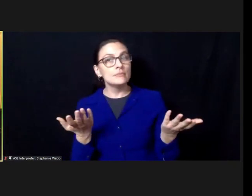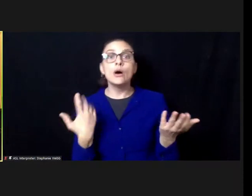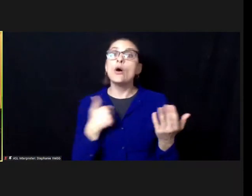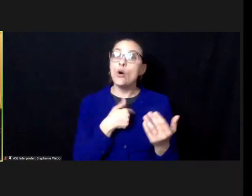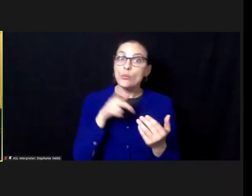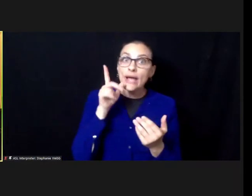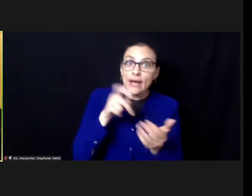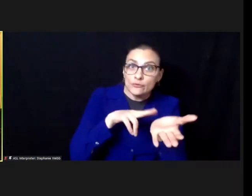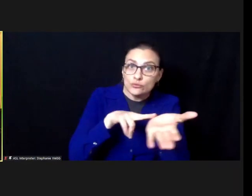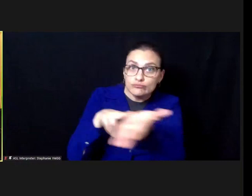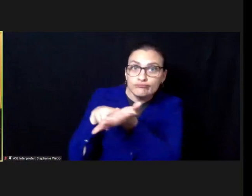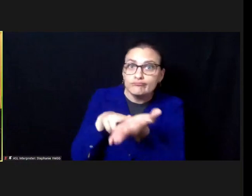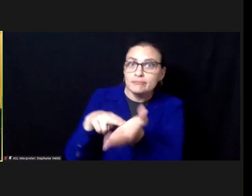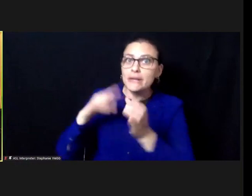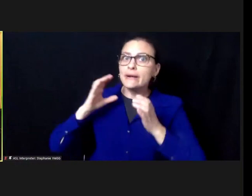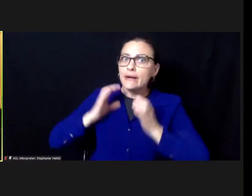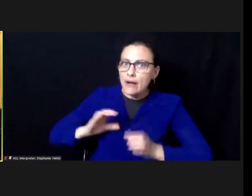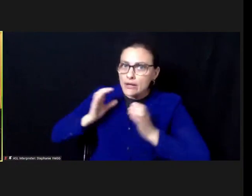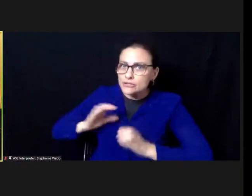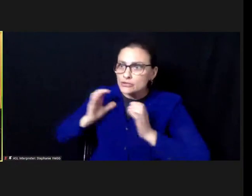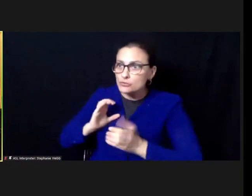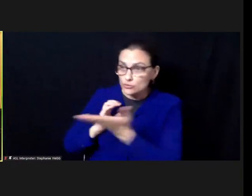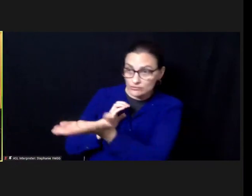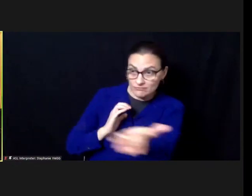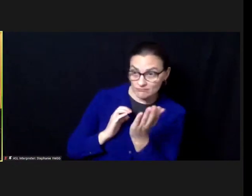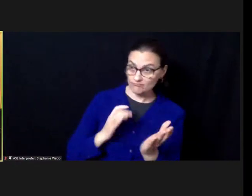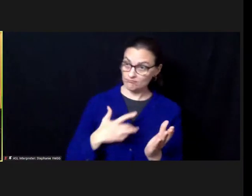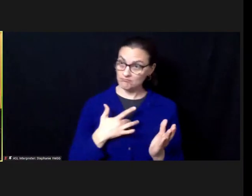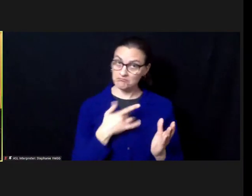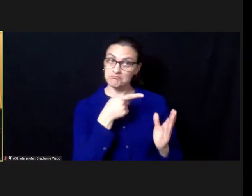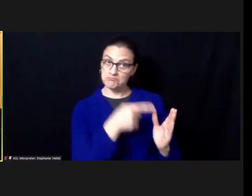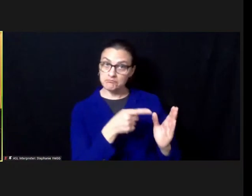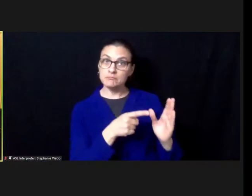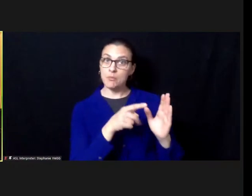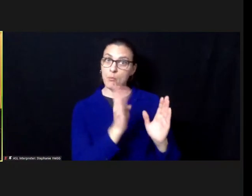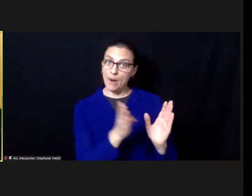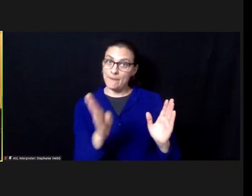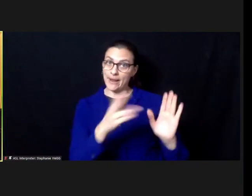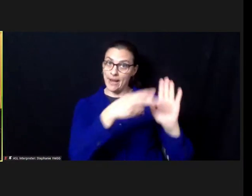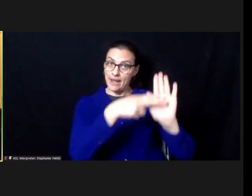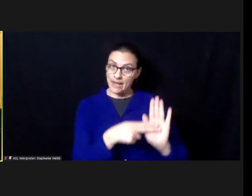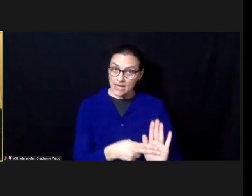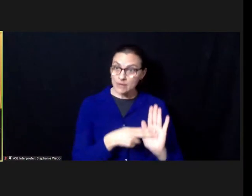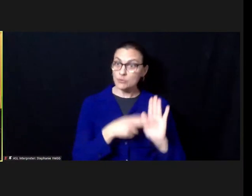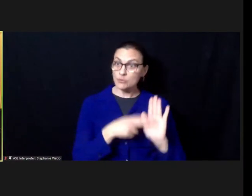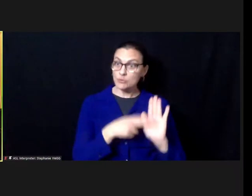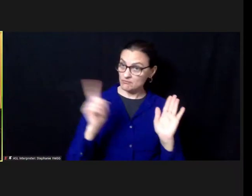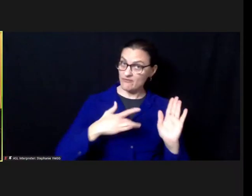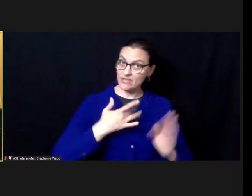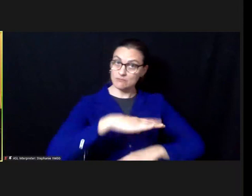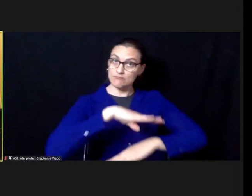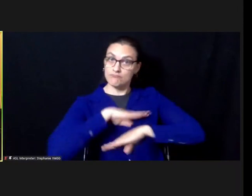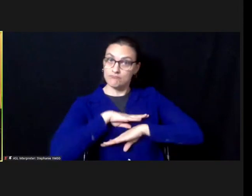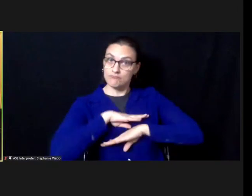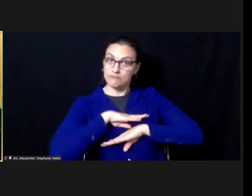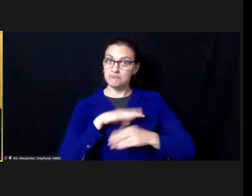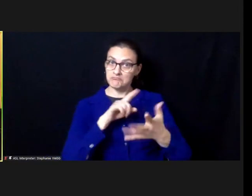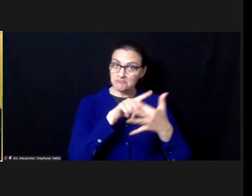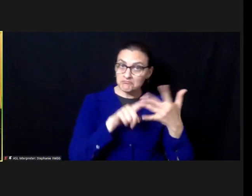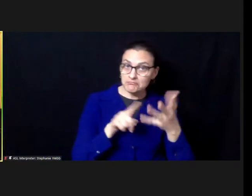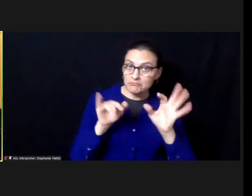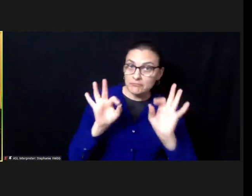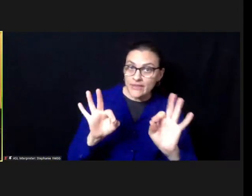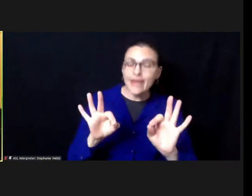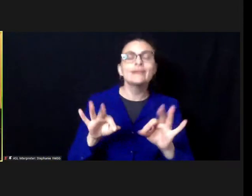labels we require meet that standard. And that's why I'm so pleased that we are gathering here today to hear from customers, academic